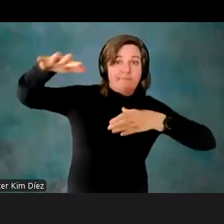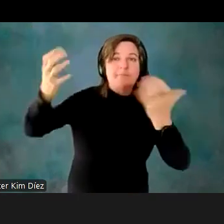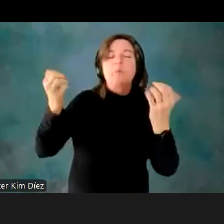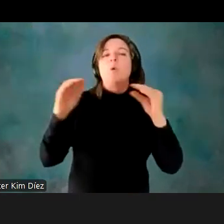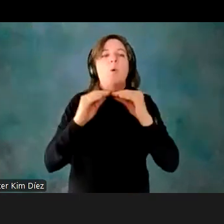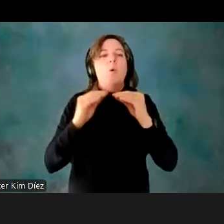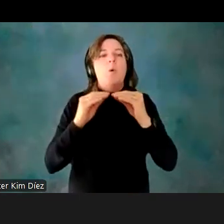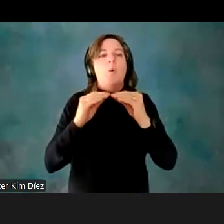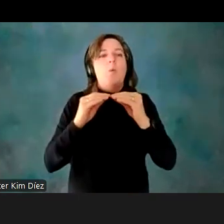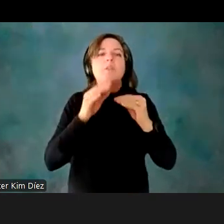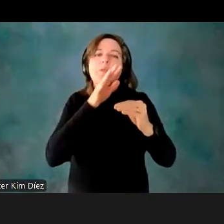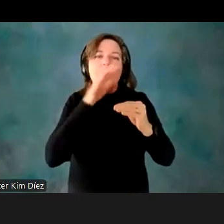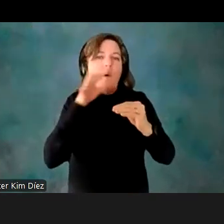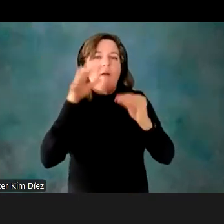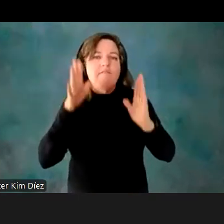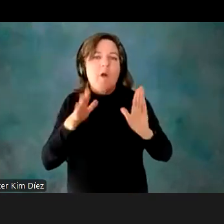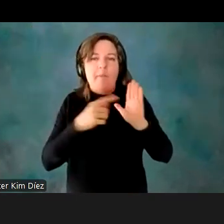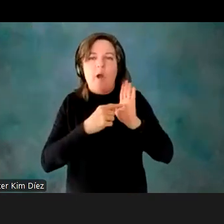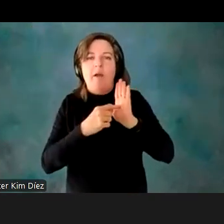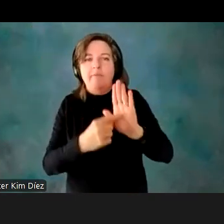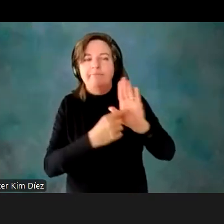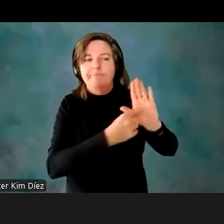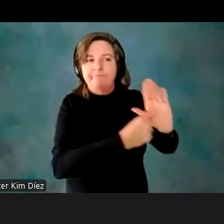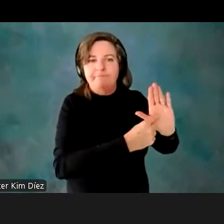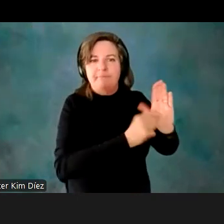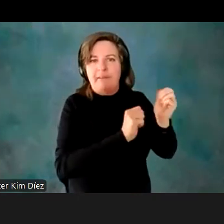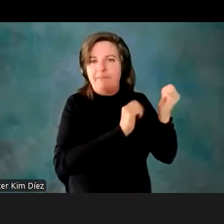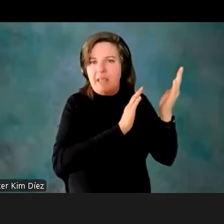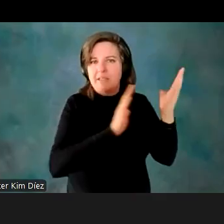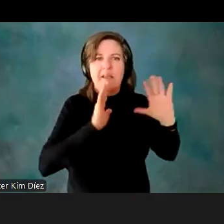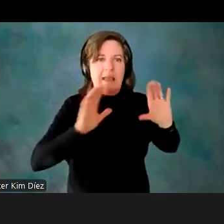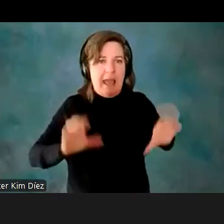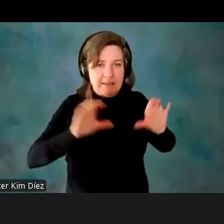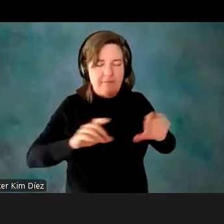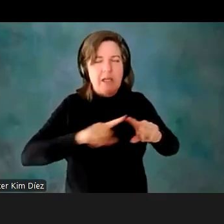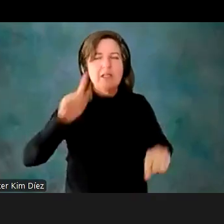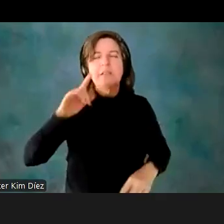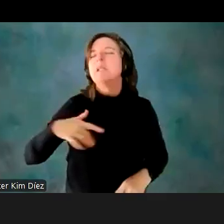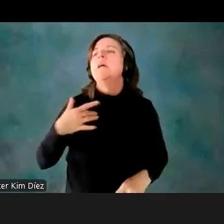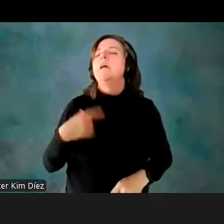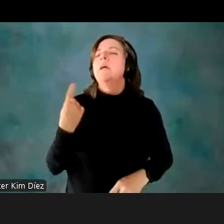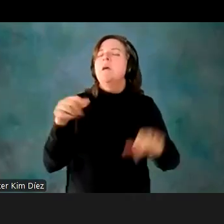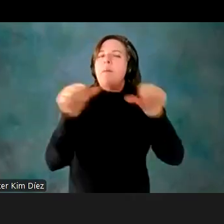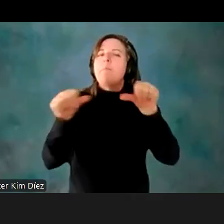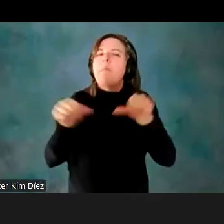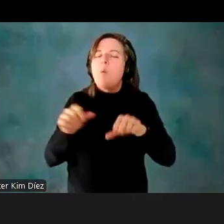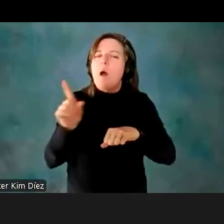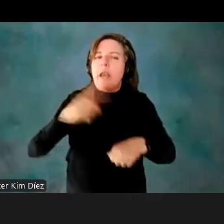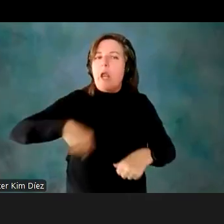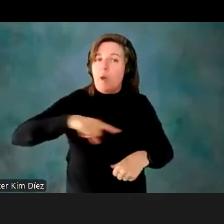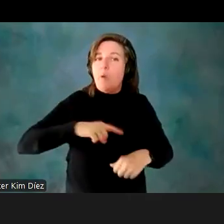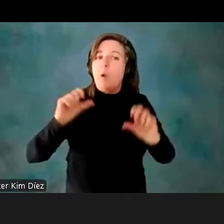farmer-facing activities. But I think one area where we could play a role